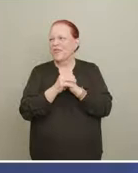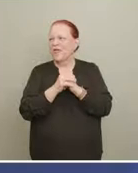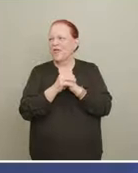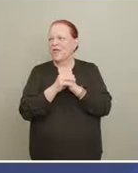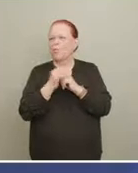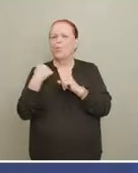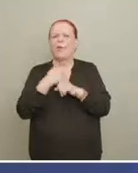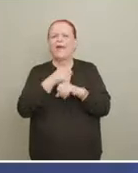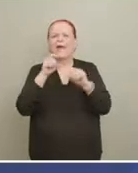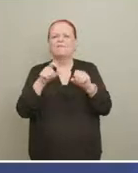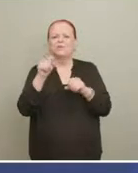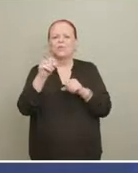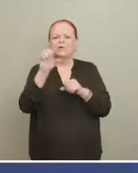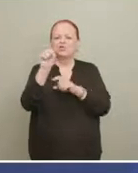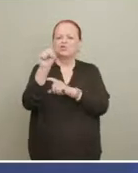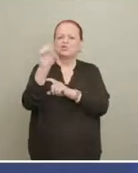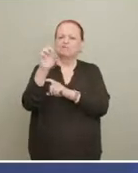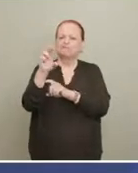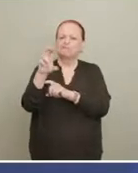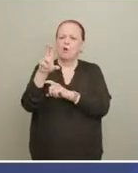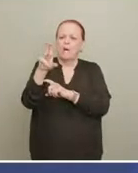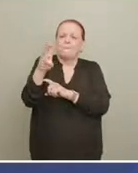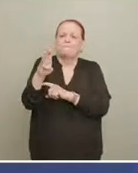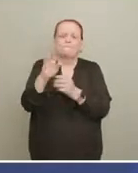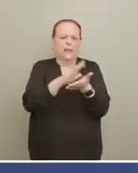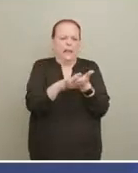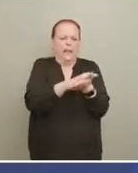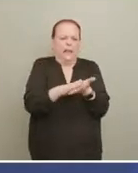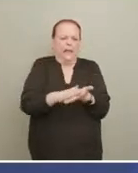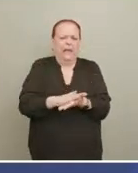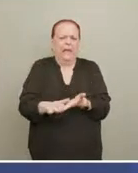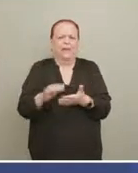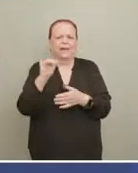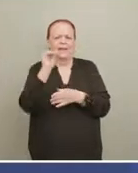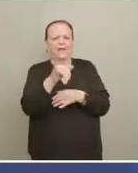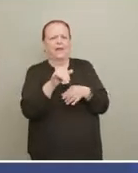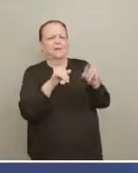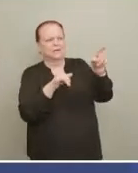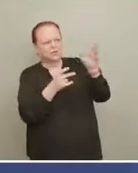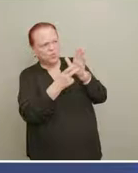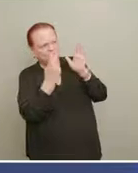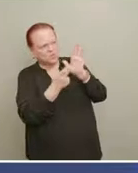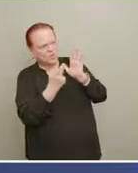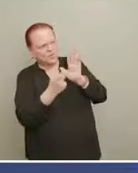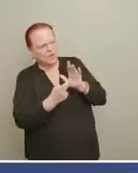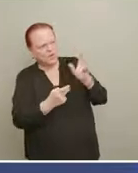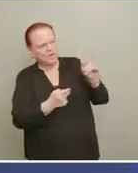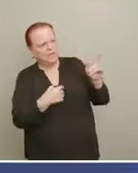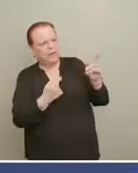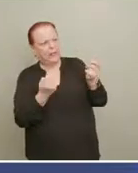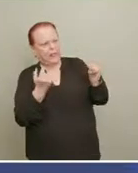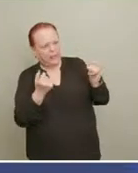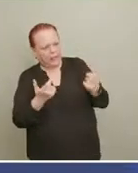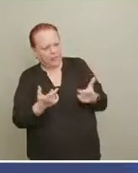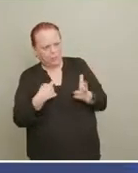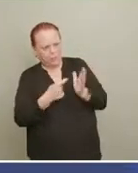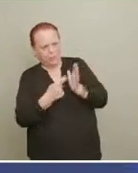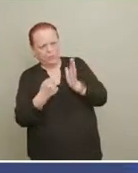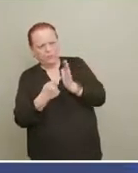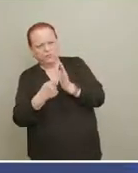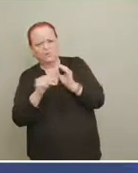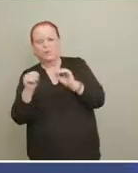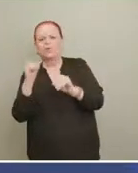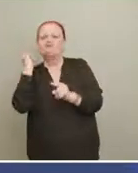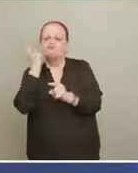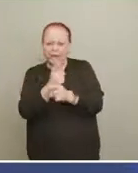So I've already begun the conversation with my own staff, my epidemiologist team, as well the data team,